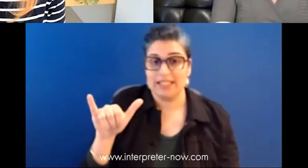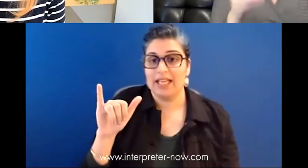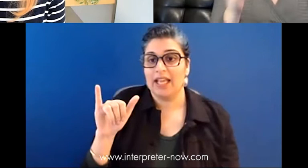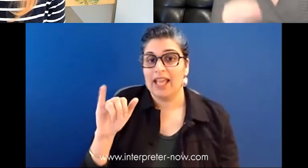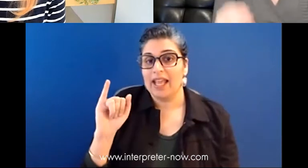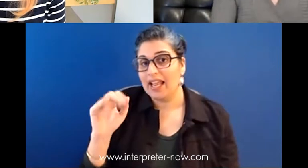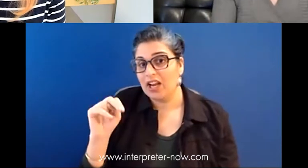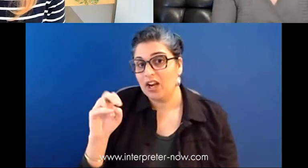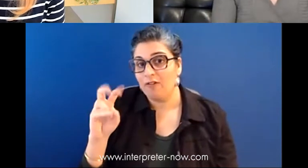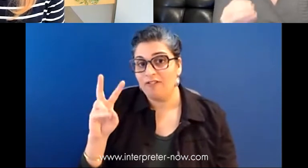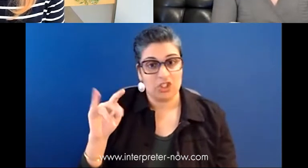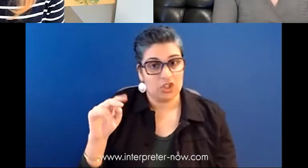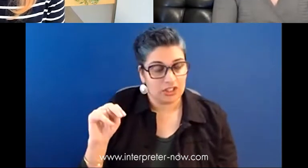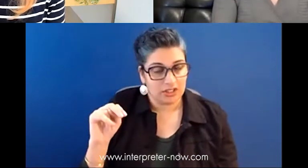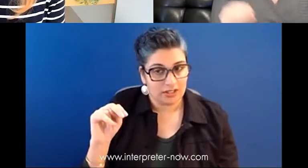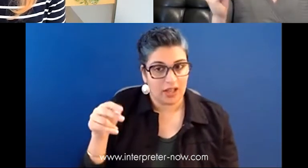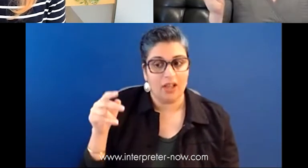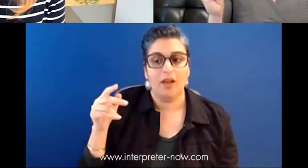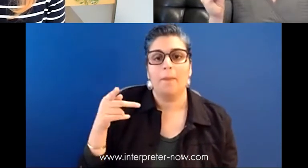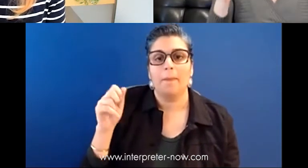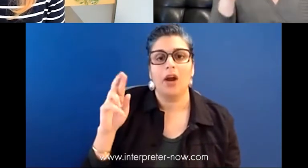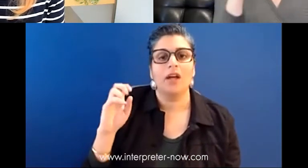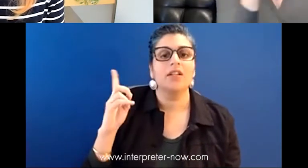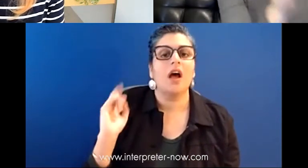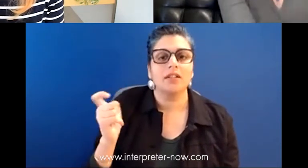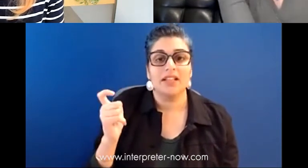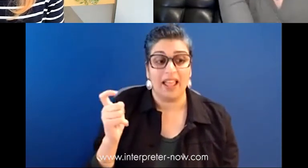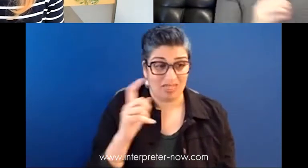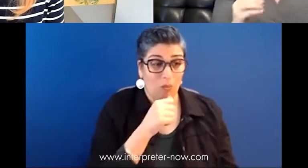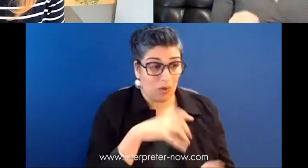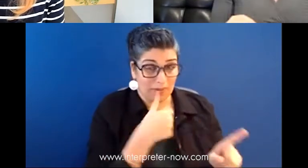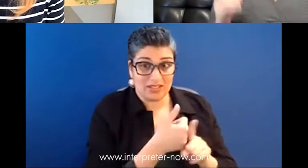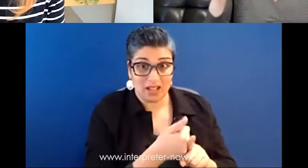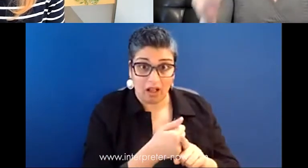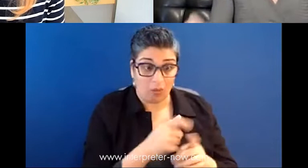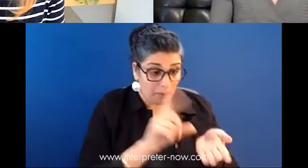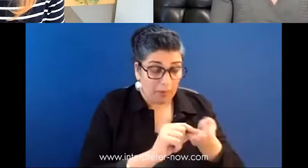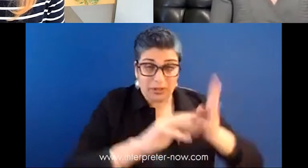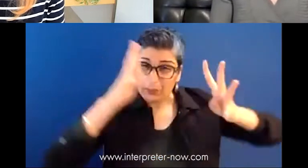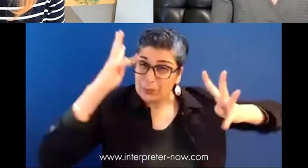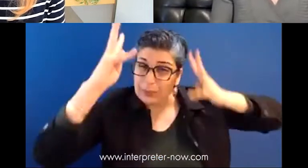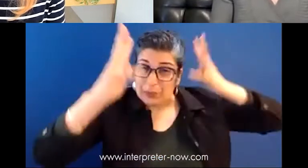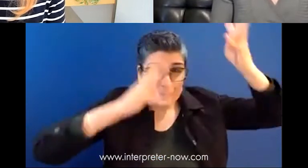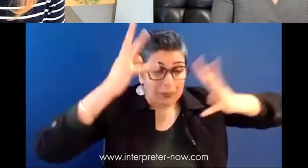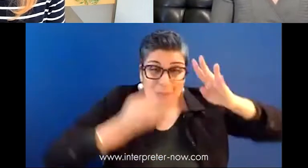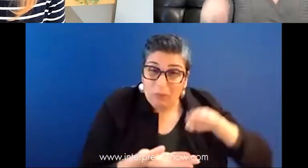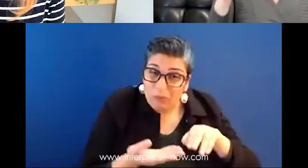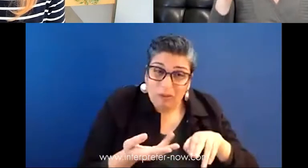novel, more impactful papers in terms of the idea space, but we're getting less credit for